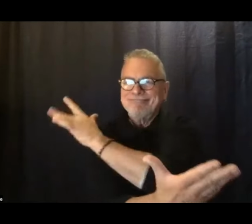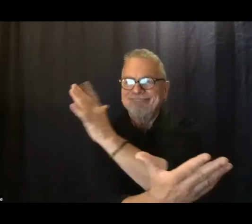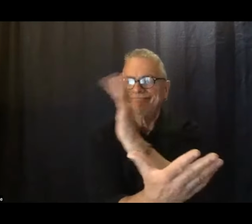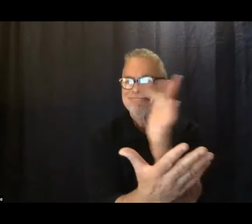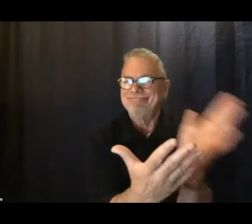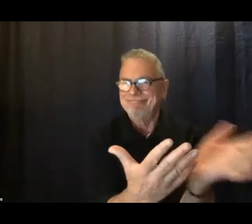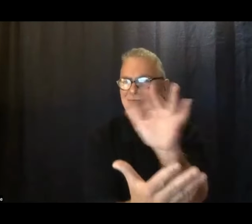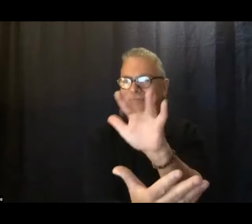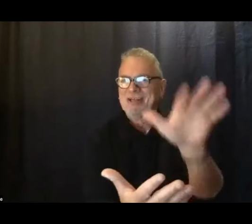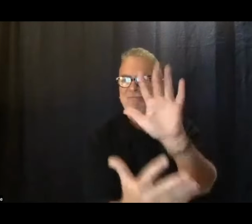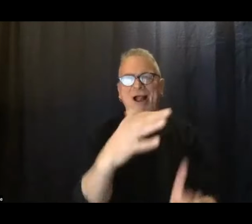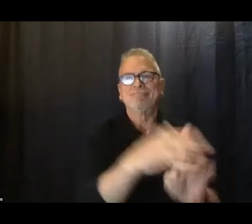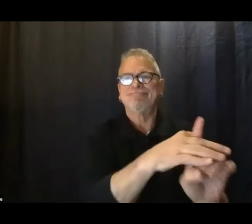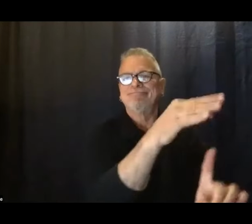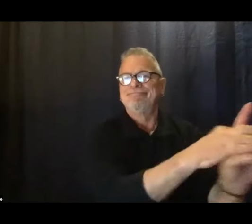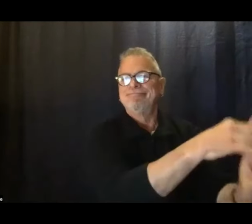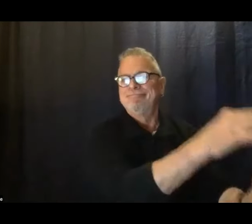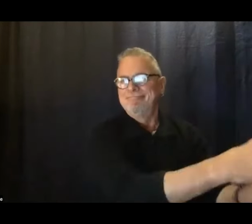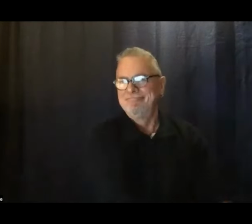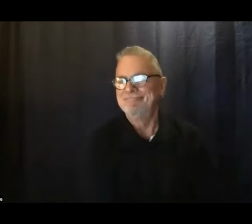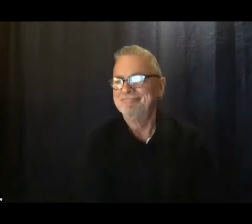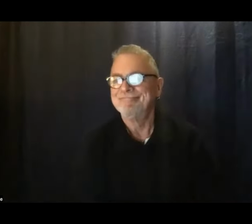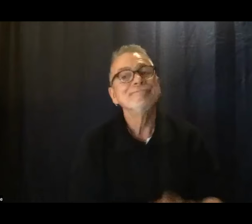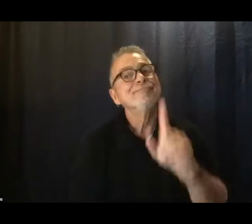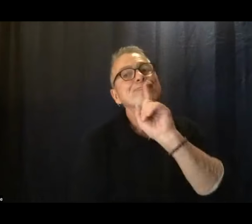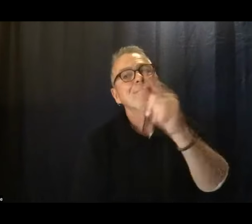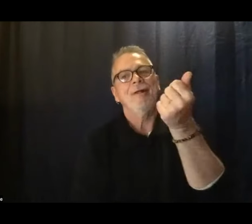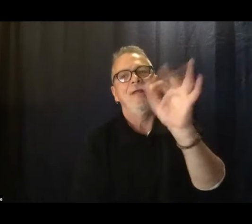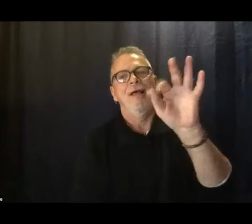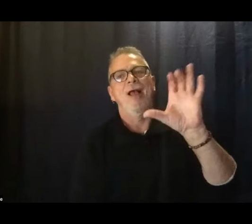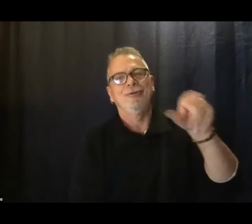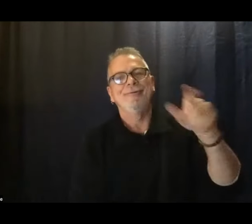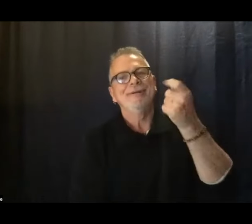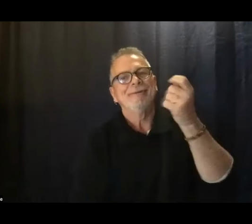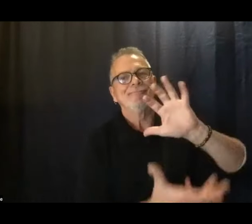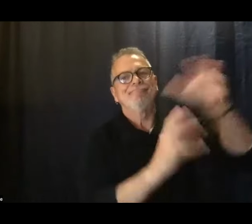So it's some interesting history that fingerspelling is also inclusive mostly of nouns.